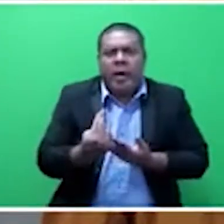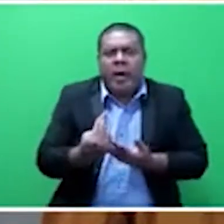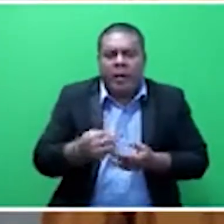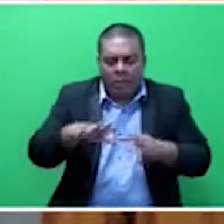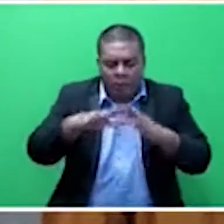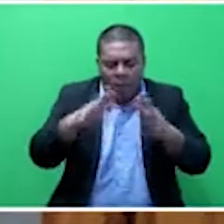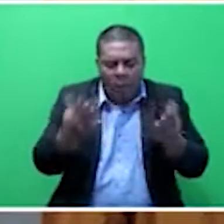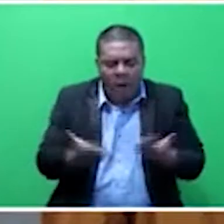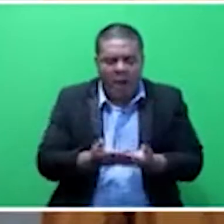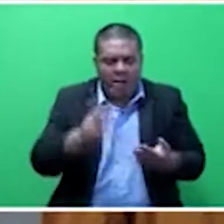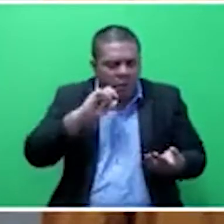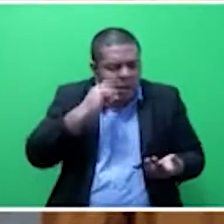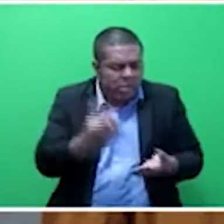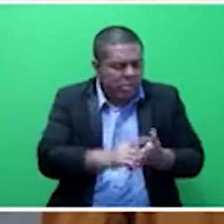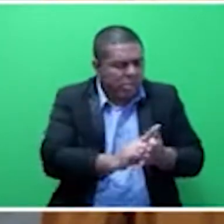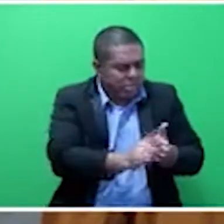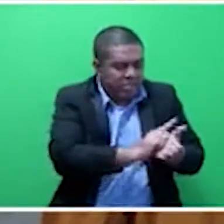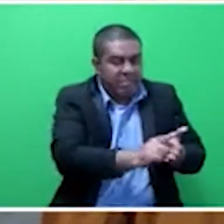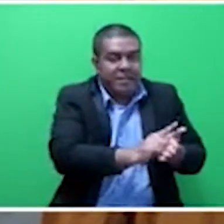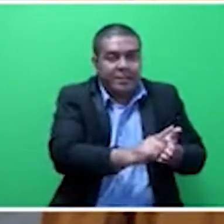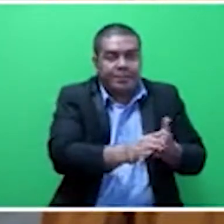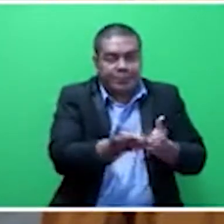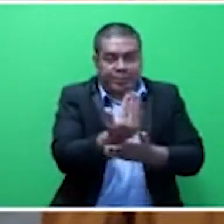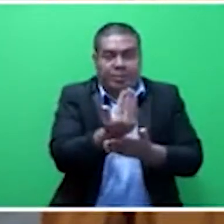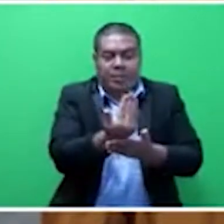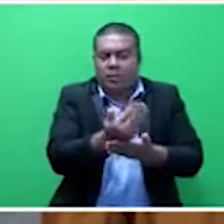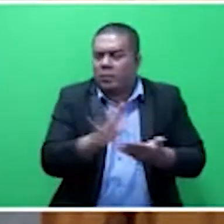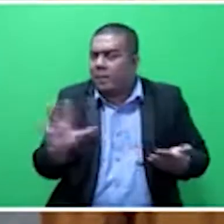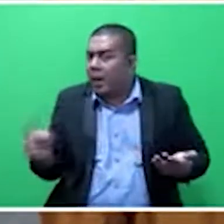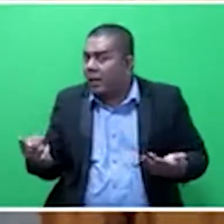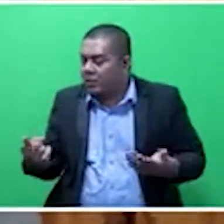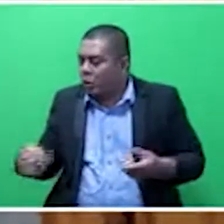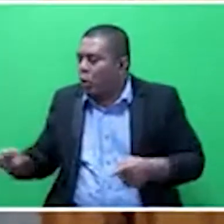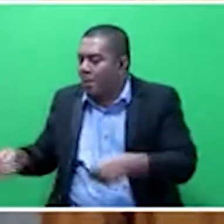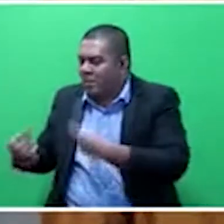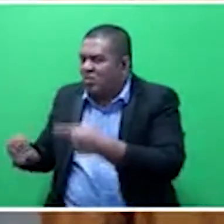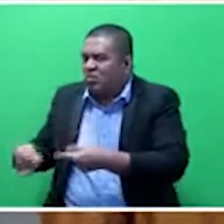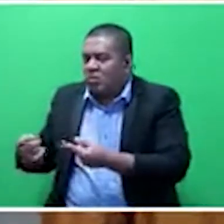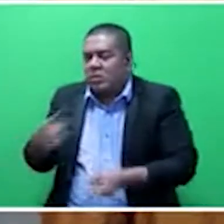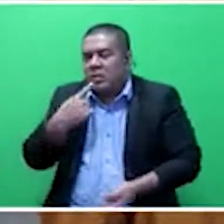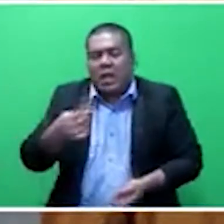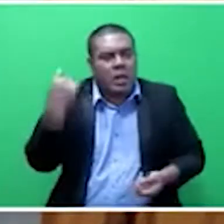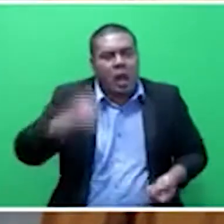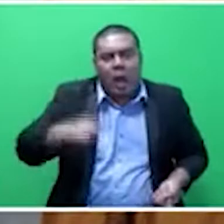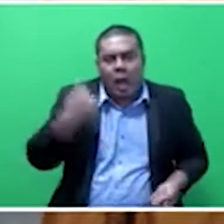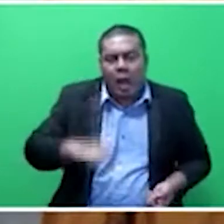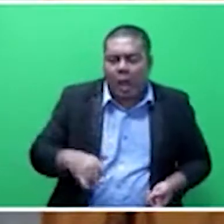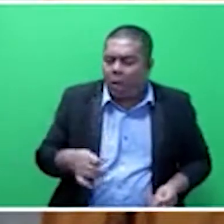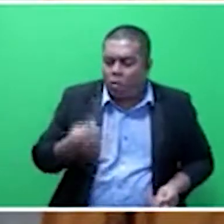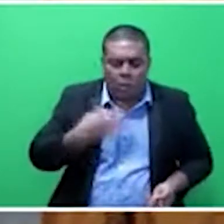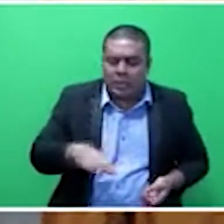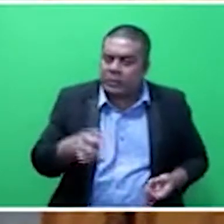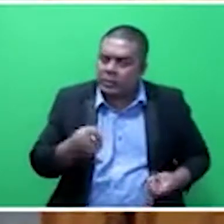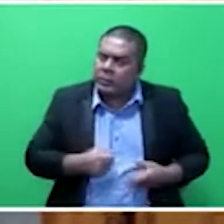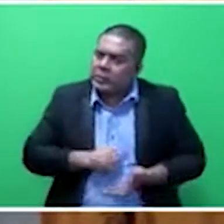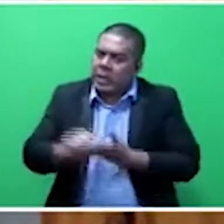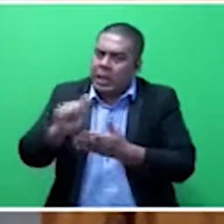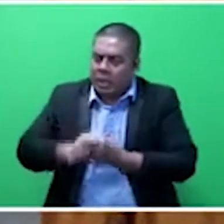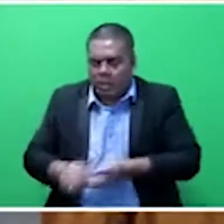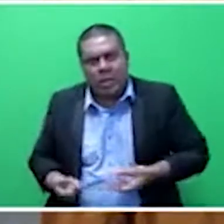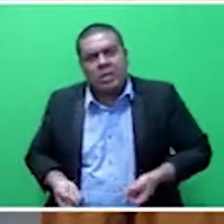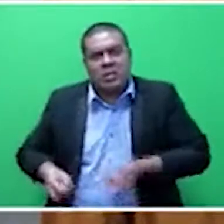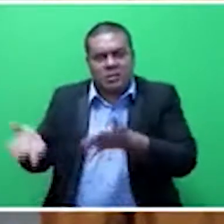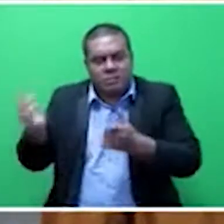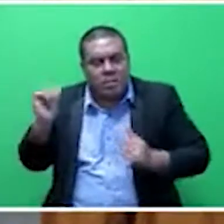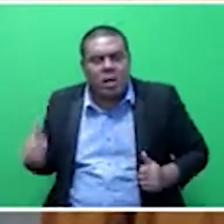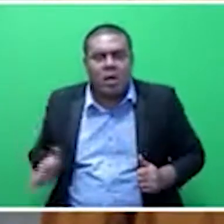overcome this worst situation. But the opposition were full of criticism and caught in a time zone because they were unable to look beyond their nose and have